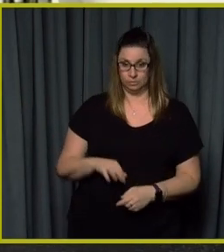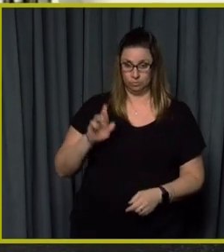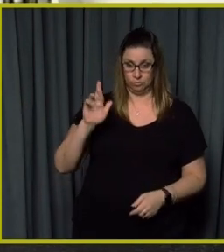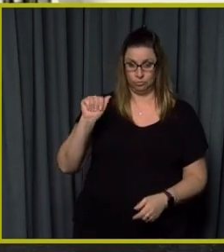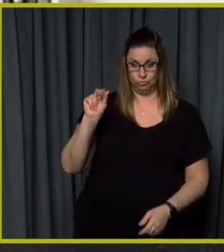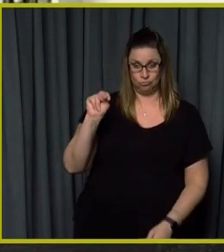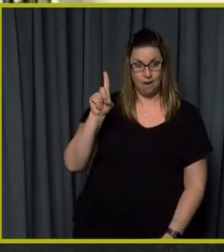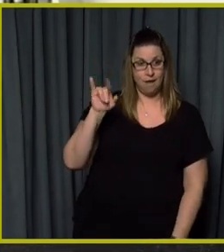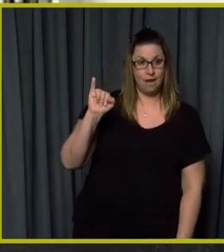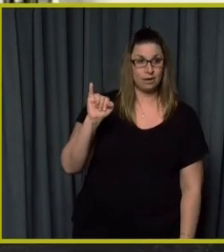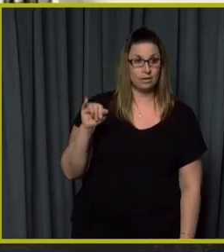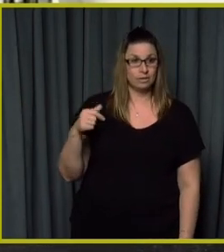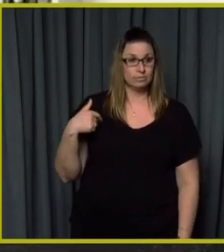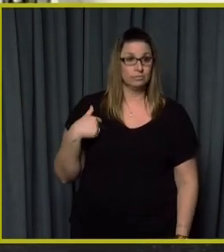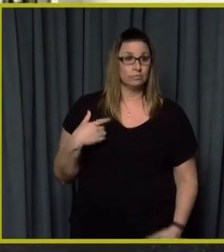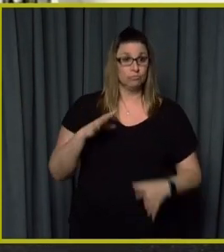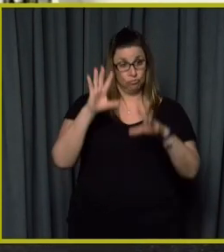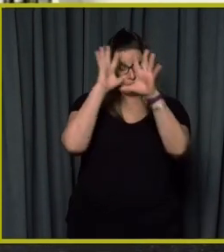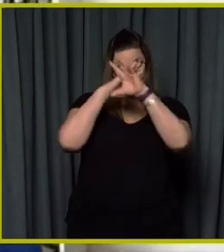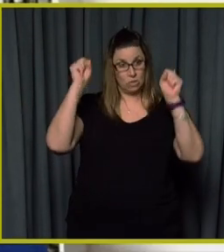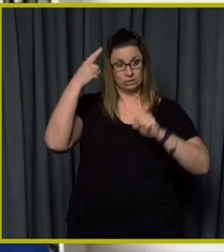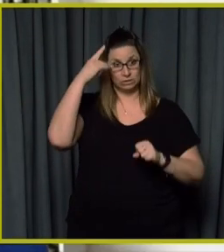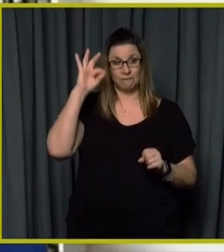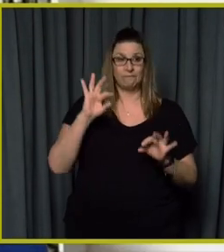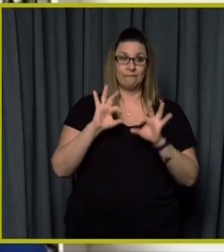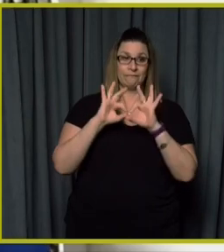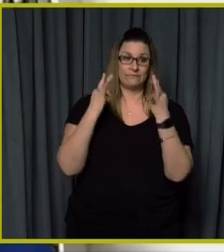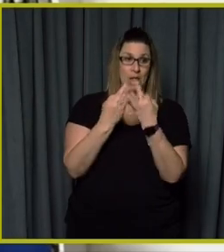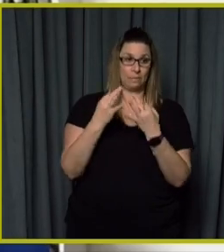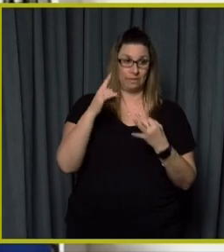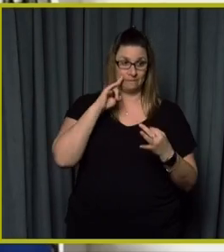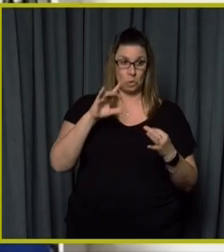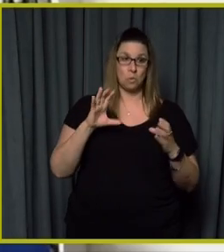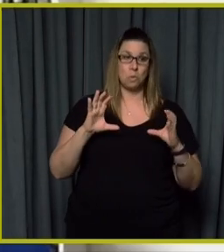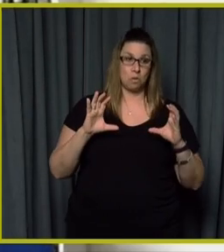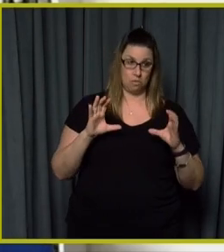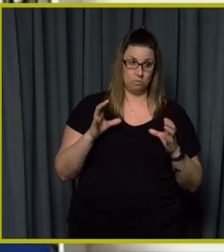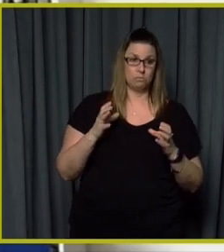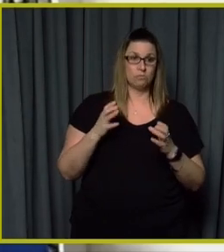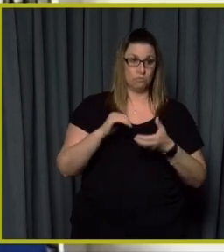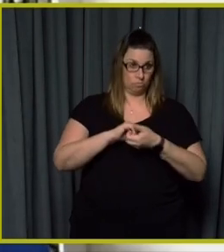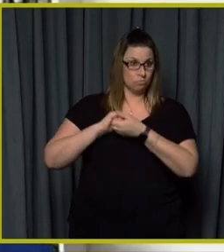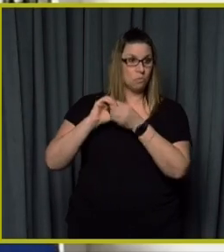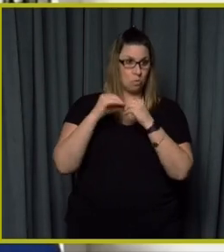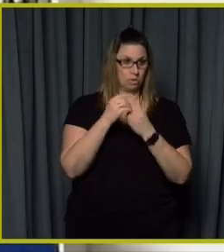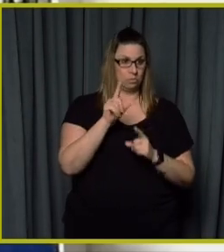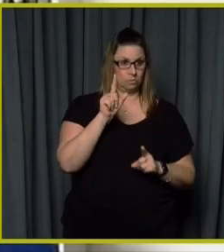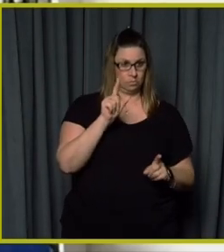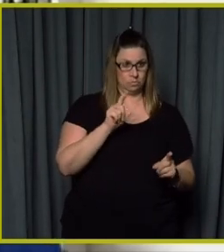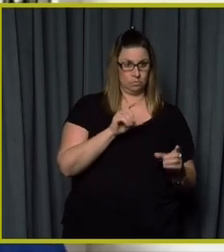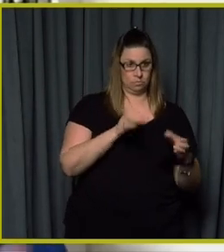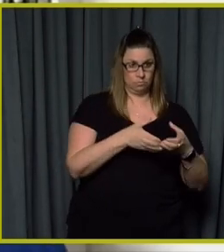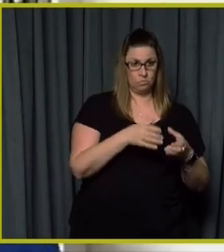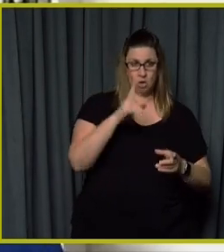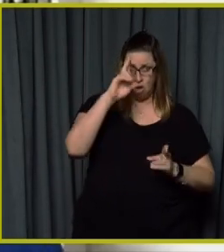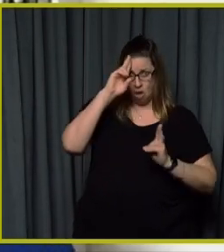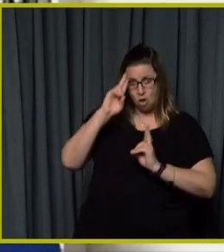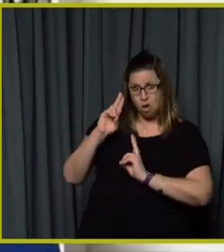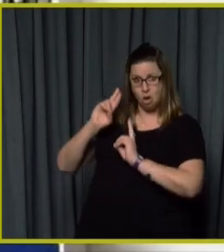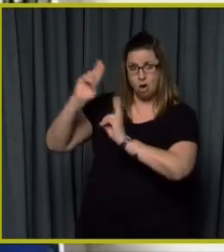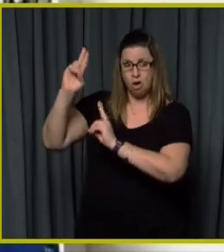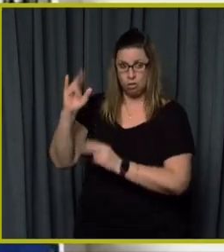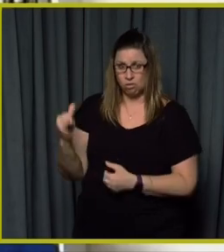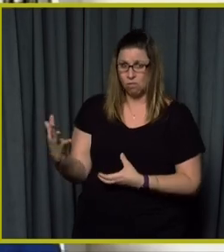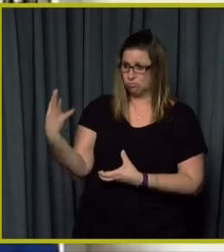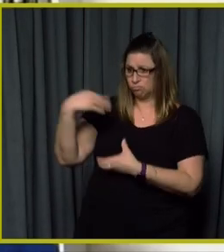Teachers. On behalf of our 1.7 million members, we are so blessed to be here partnering